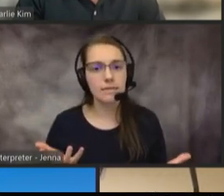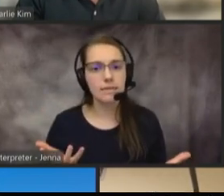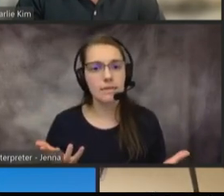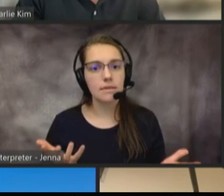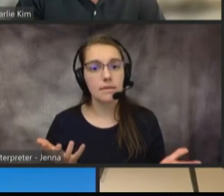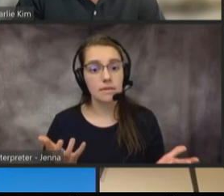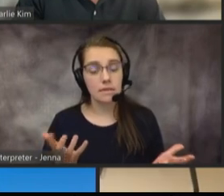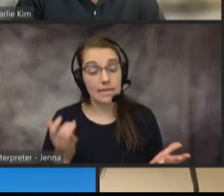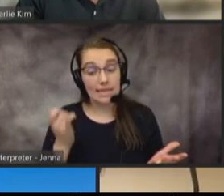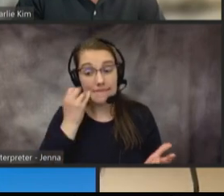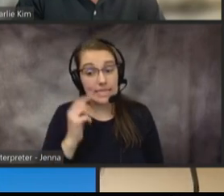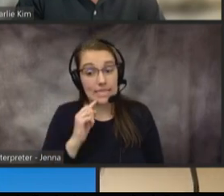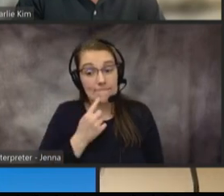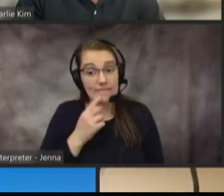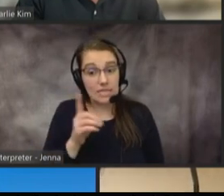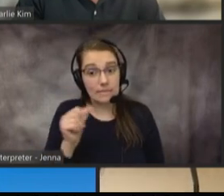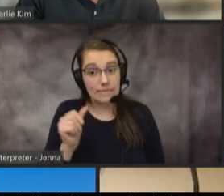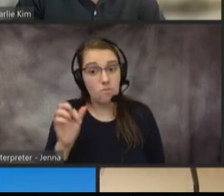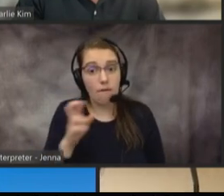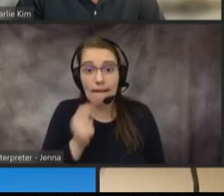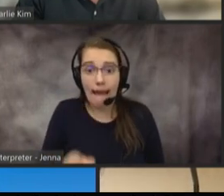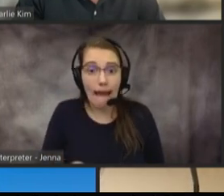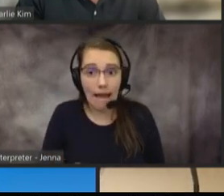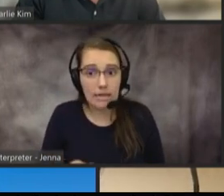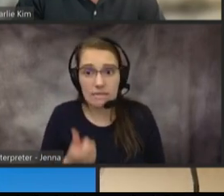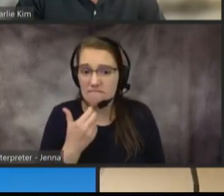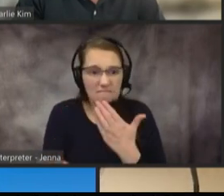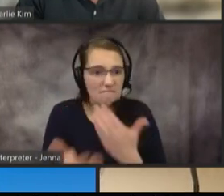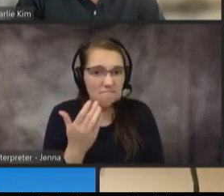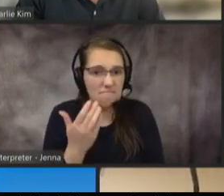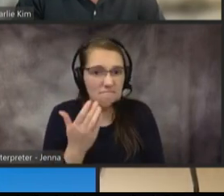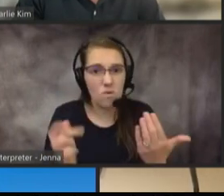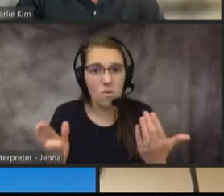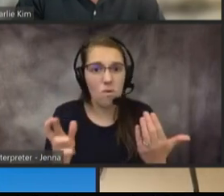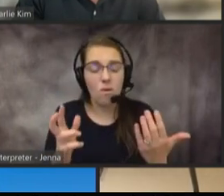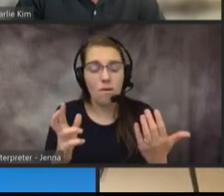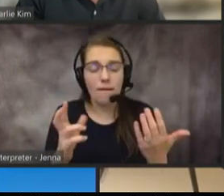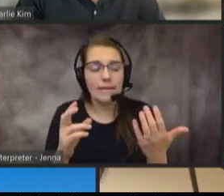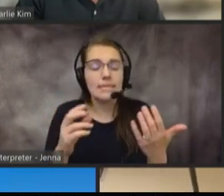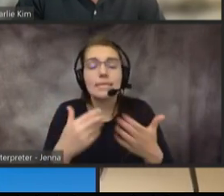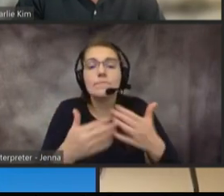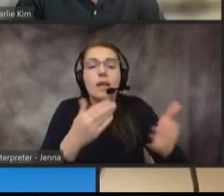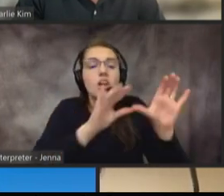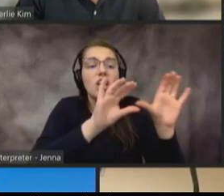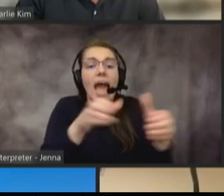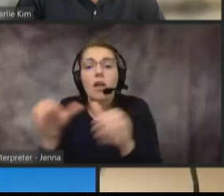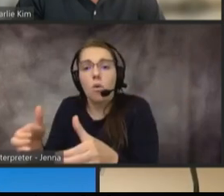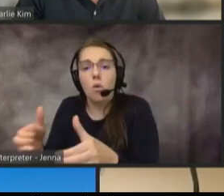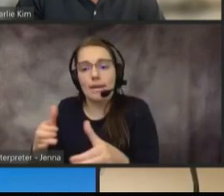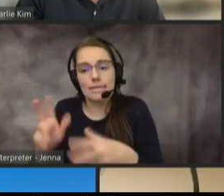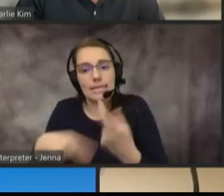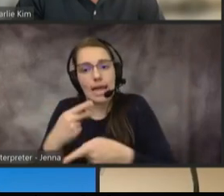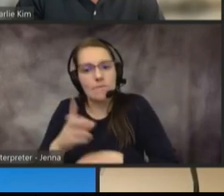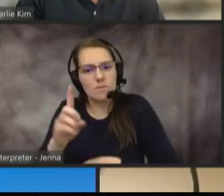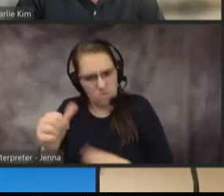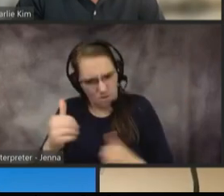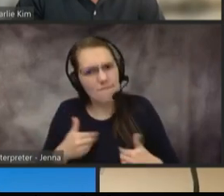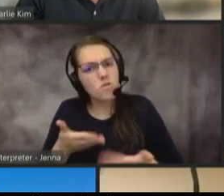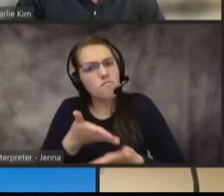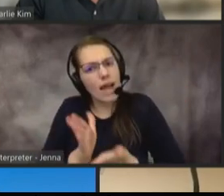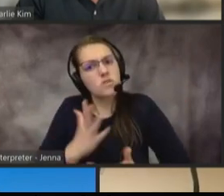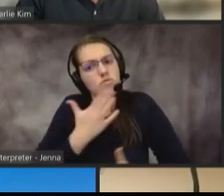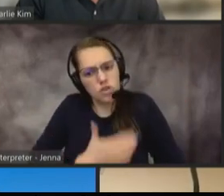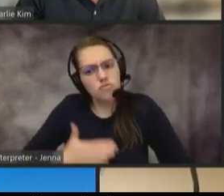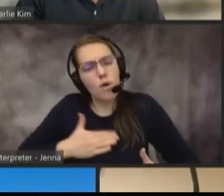have a severe disability or no severe, regardless or any category, and you have a right to enjoy water transport, how are